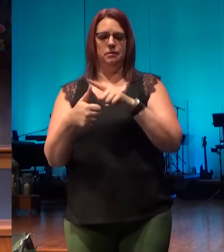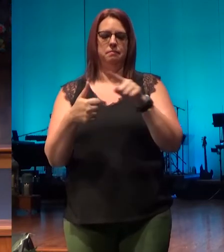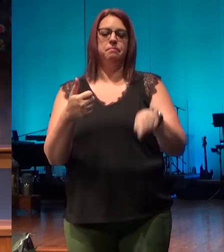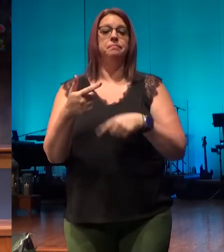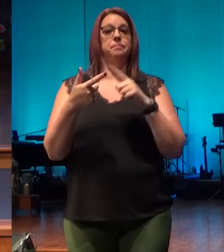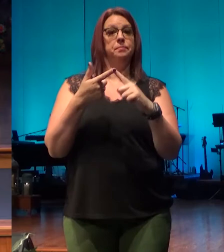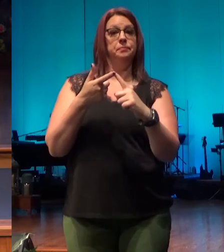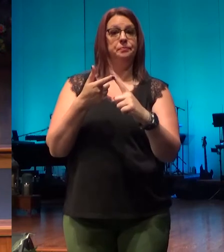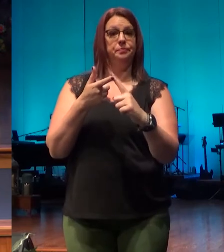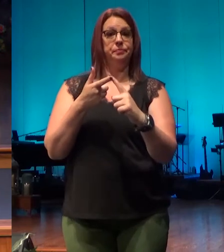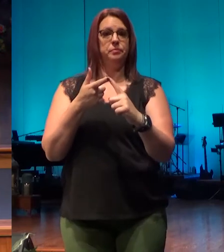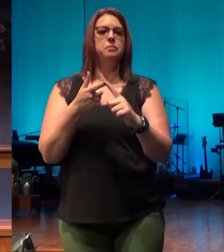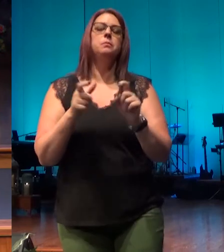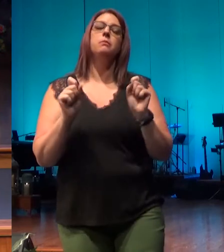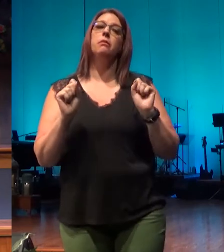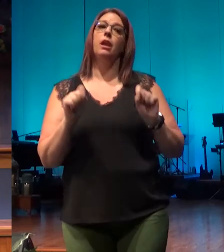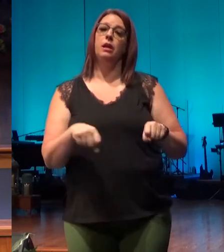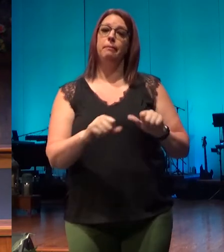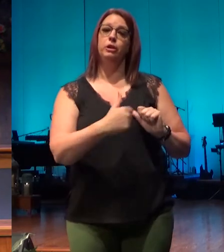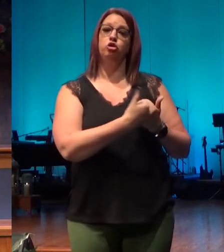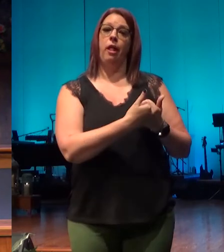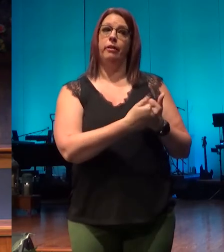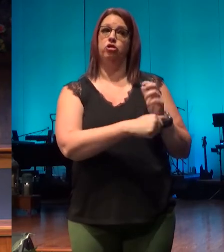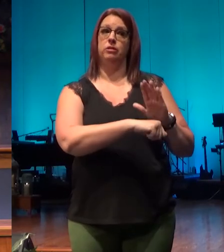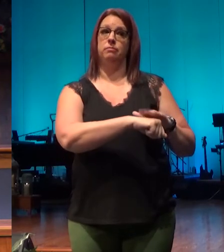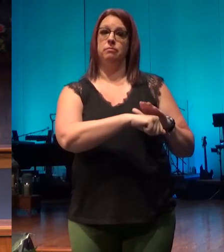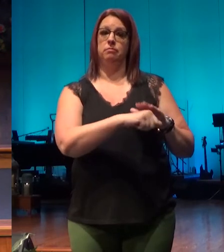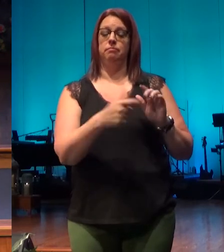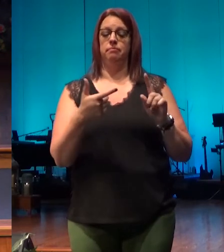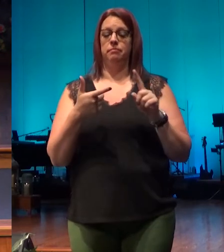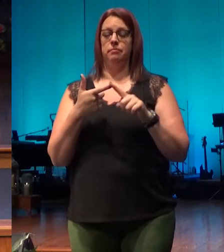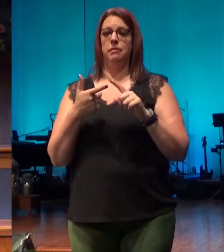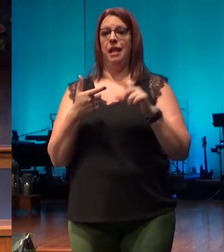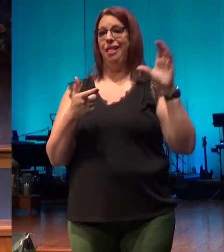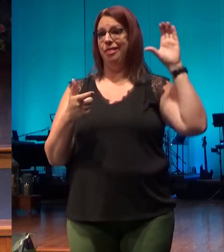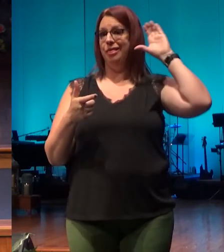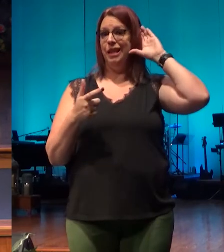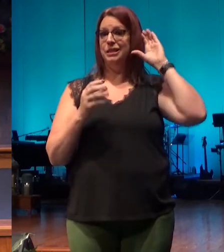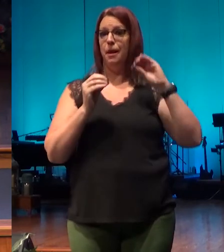very challenging. Listen more, talk less.